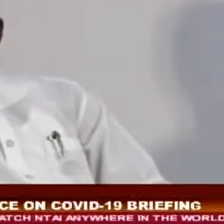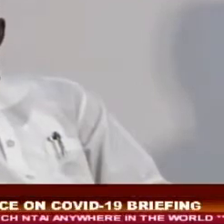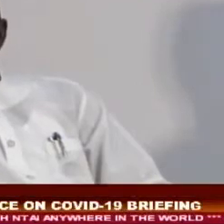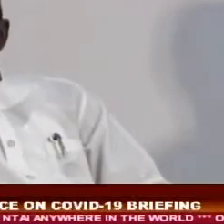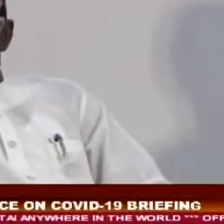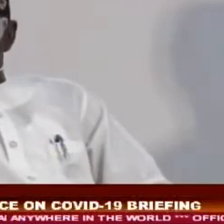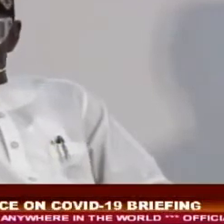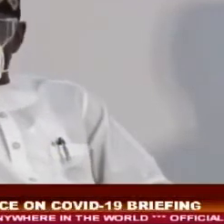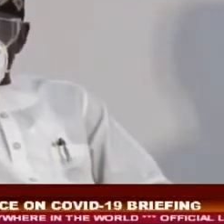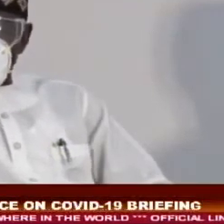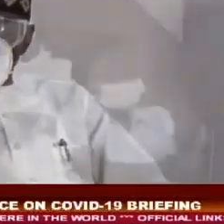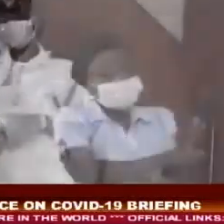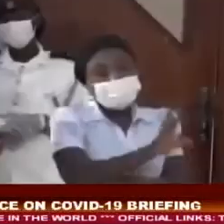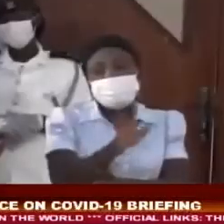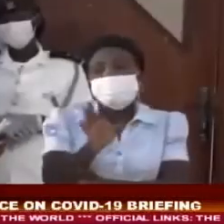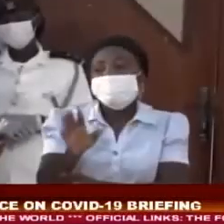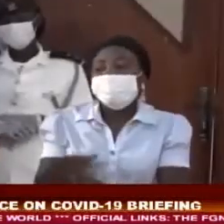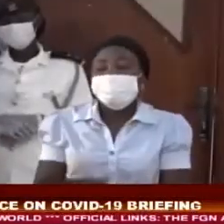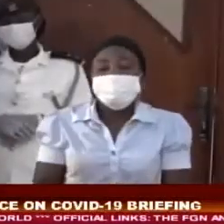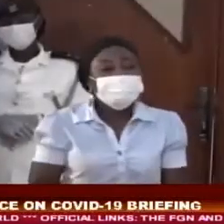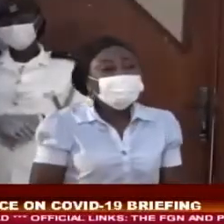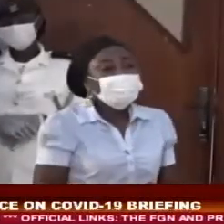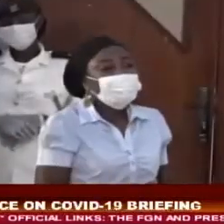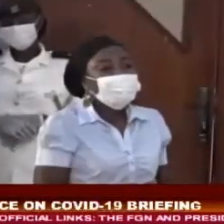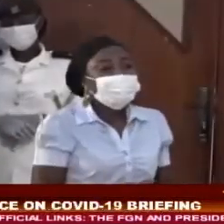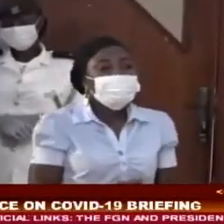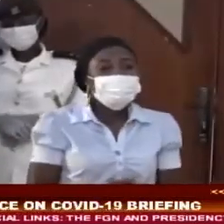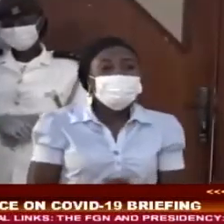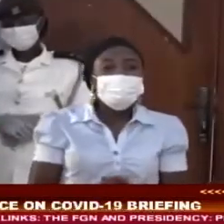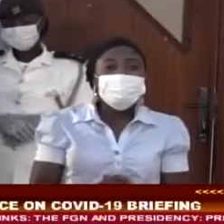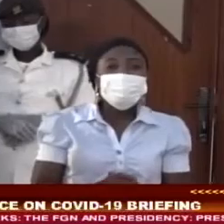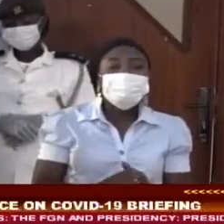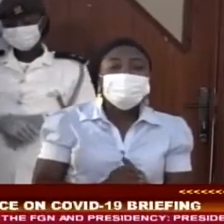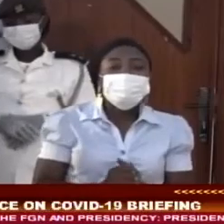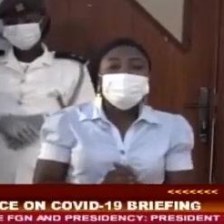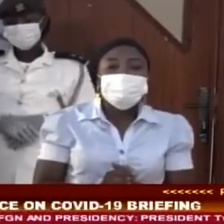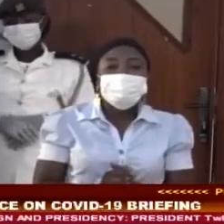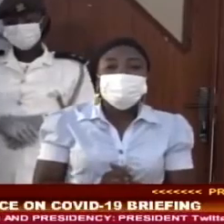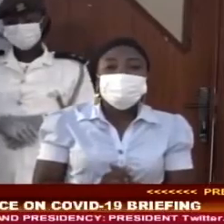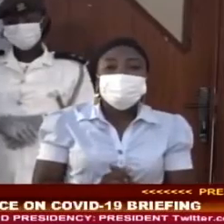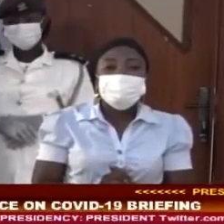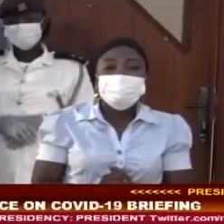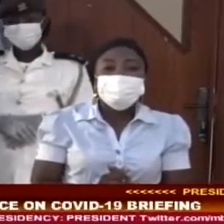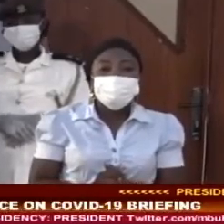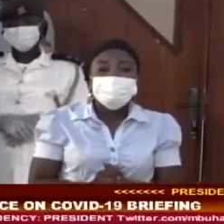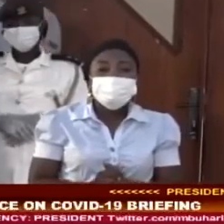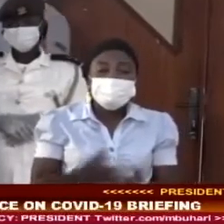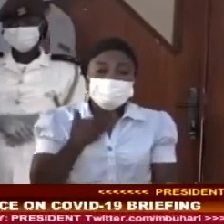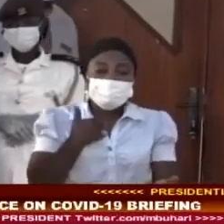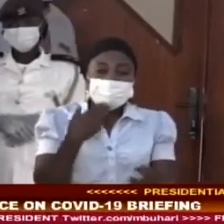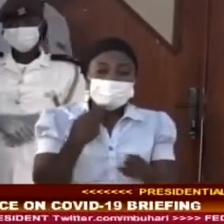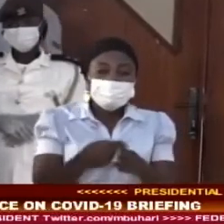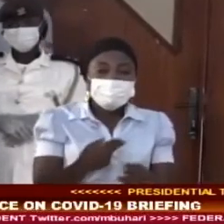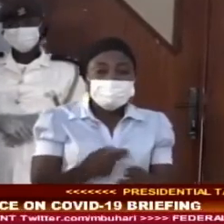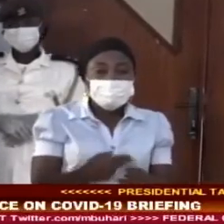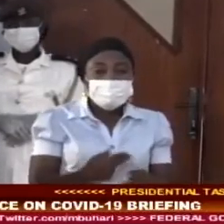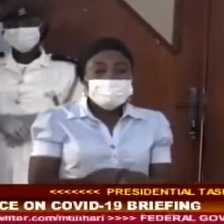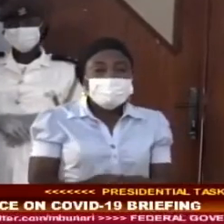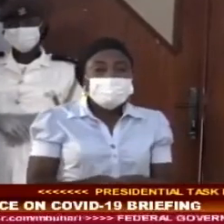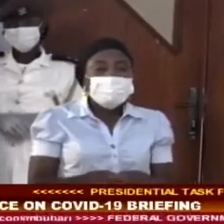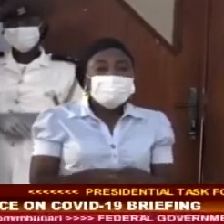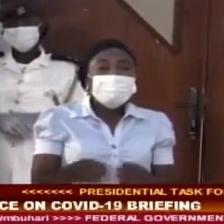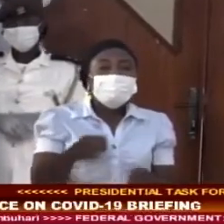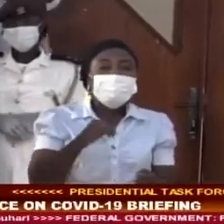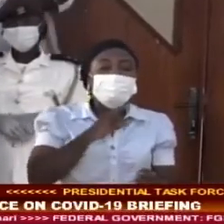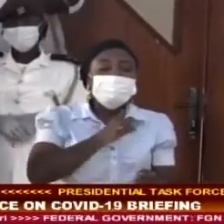Good afternoon, Mr. Chairman, members of PTF, my colleagues and Nigerians at home. My name is Samara Chiwanguma of Voice